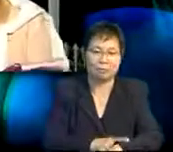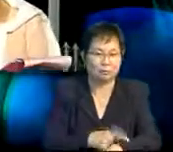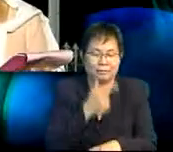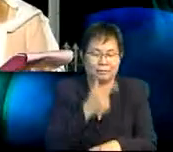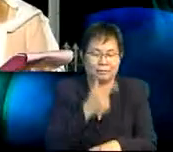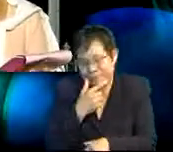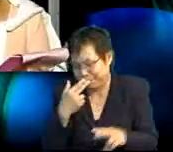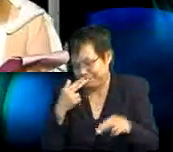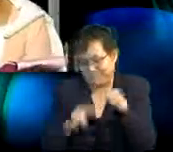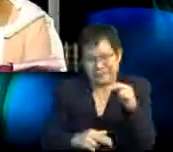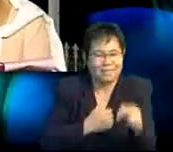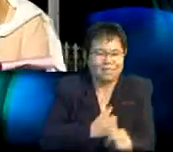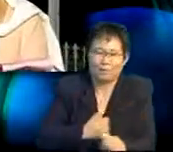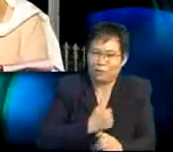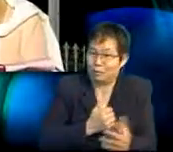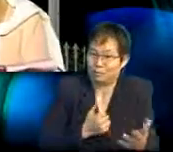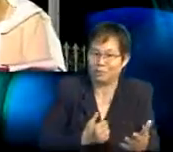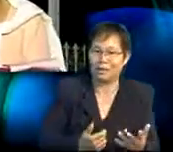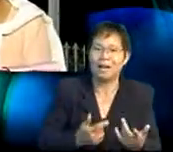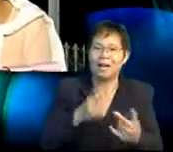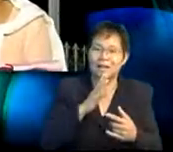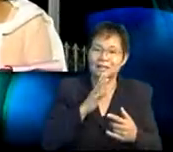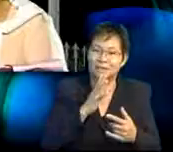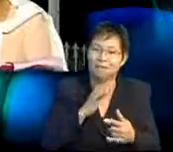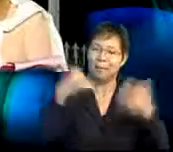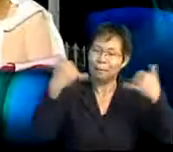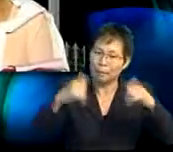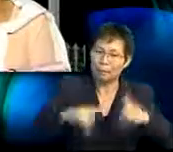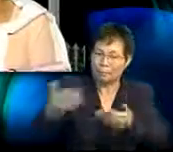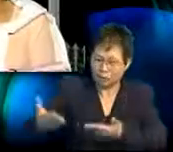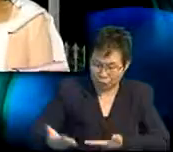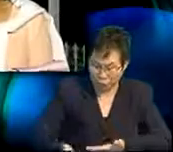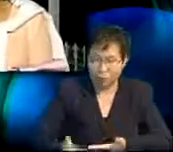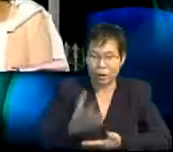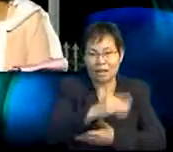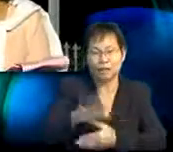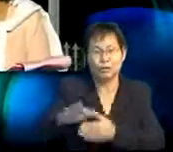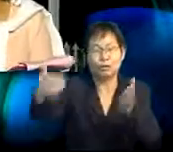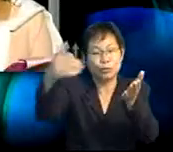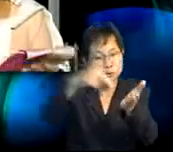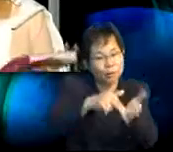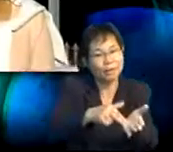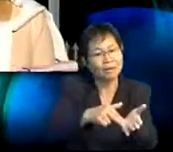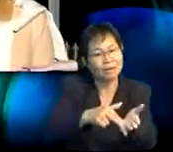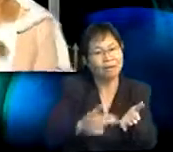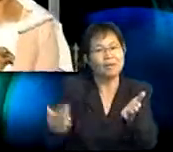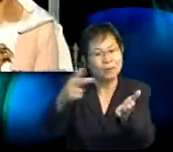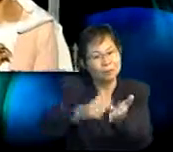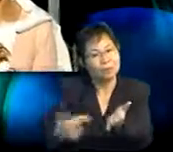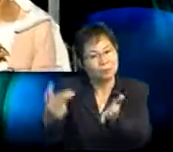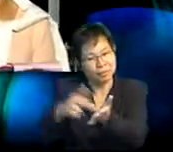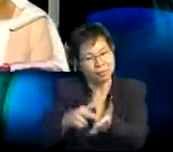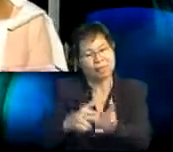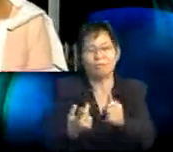Excuse me. That's just like saying, I'll play the intro and you repeat, and repeat the